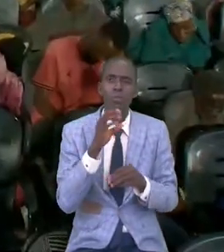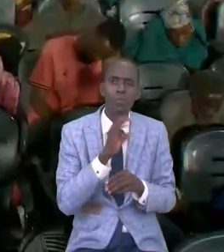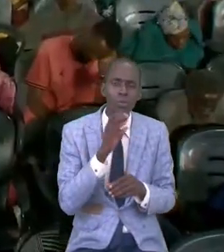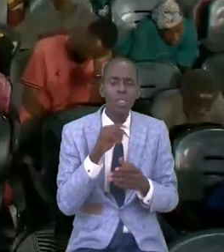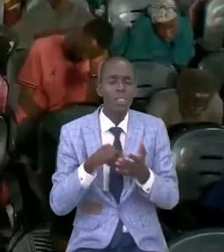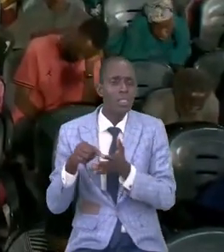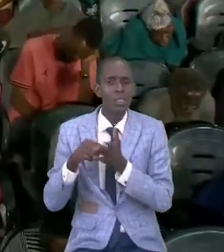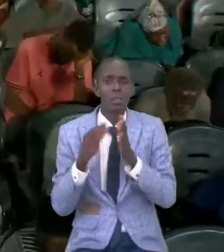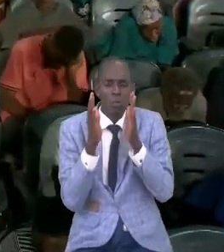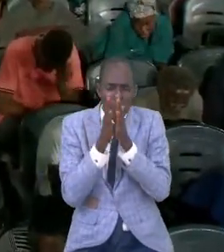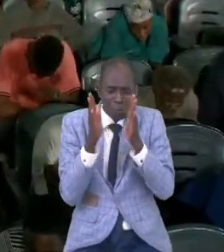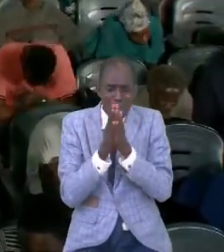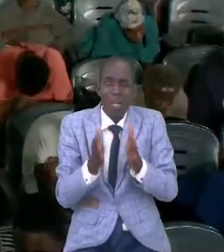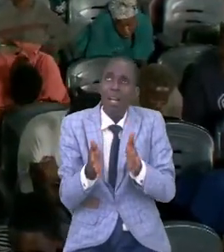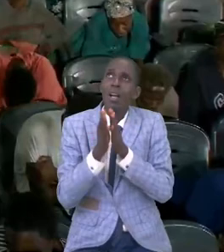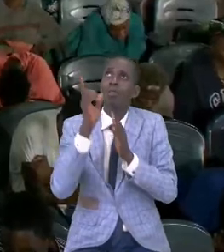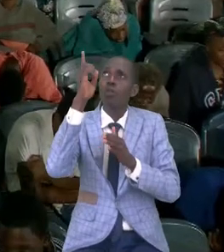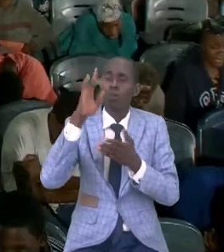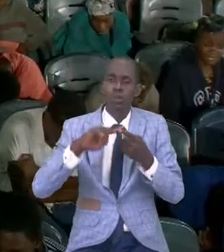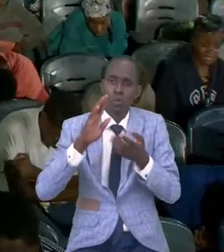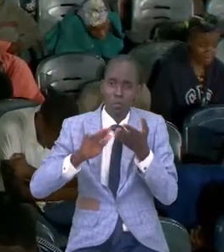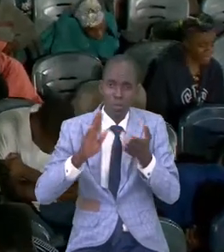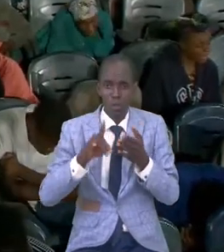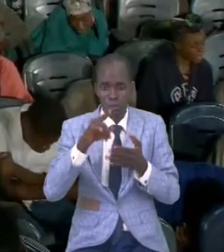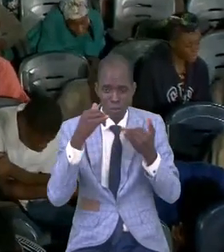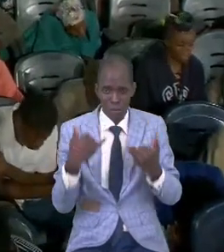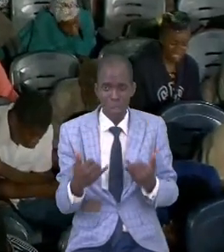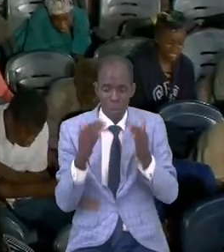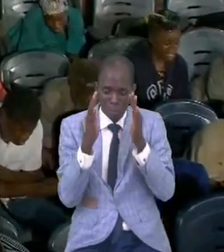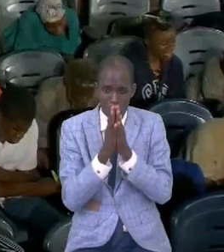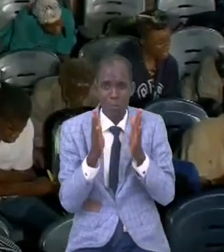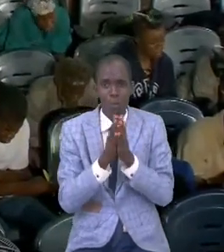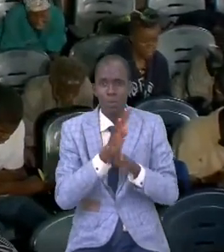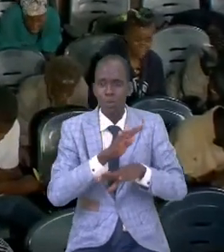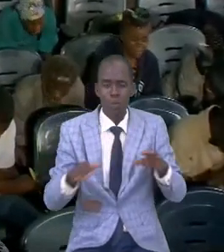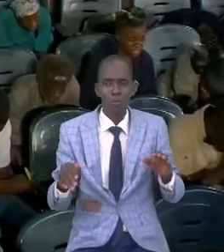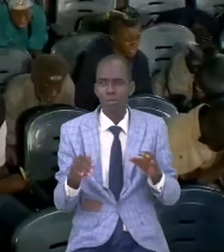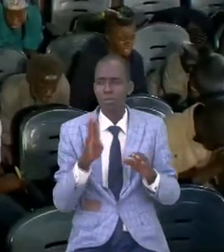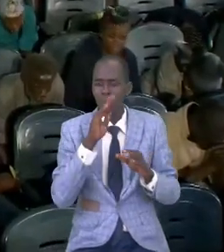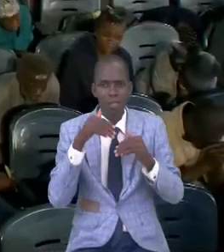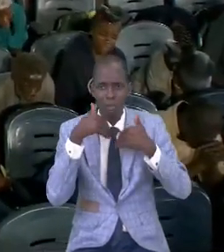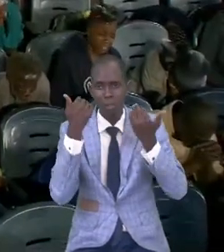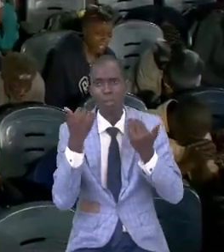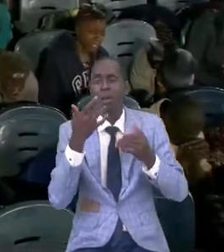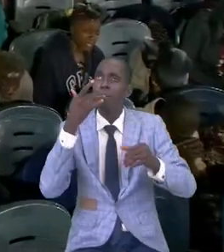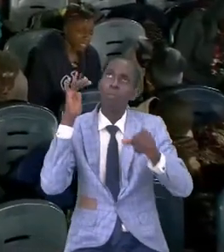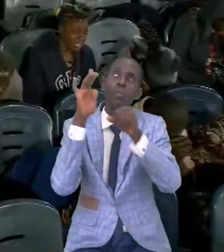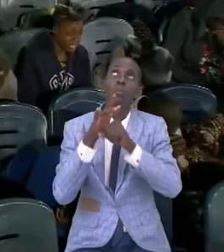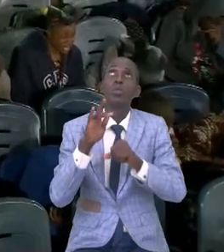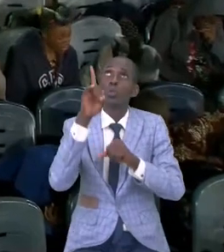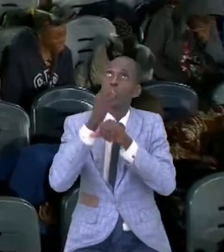I'm saved, I'm forgiven now. I will not go back to my vomit. I